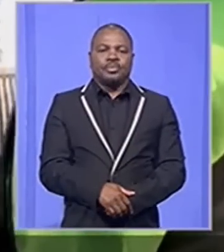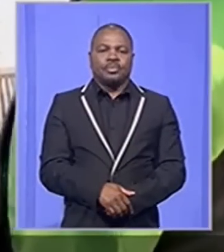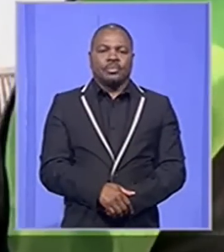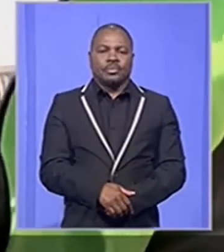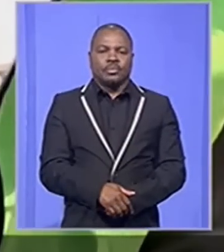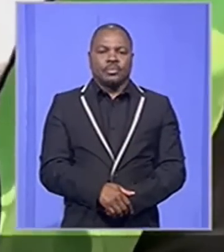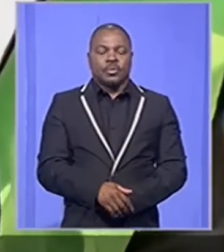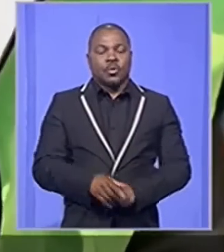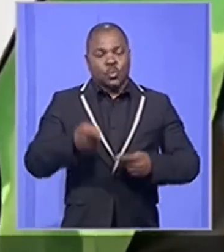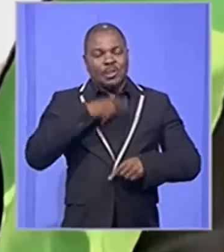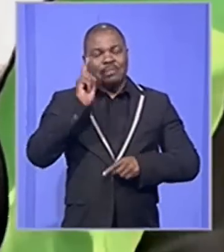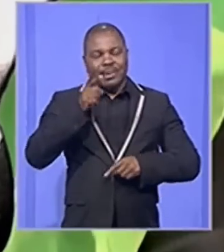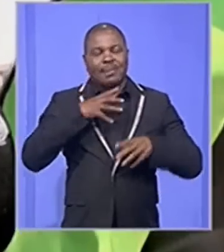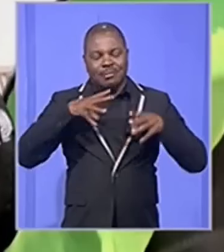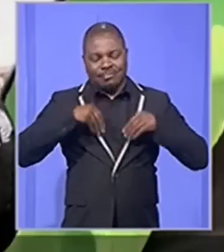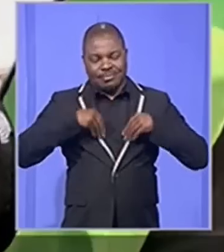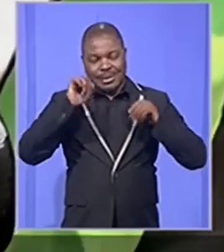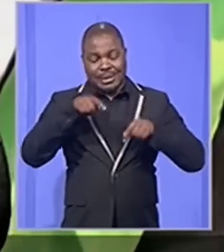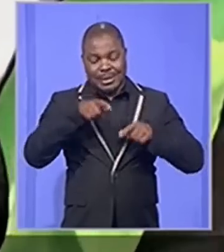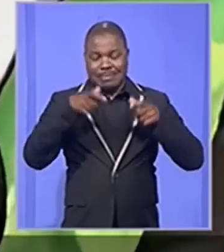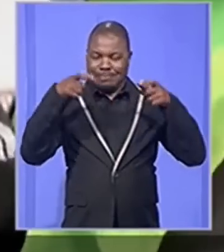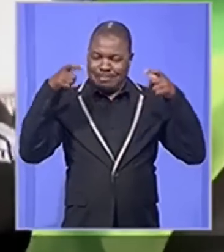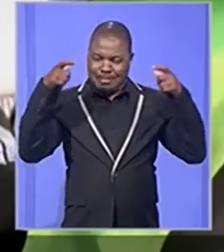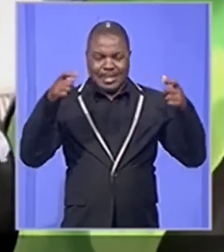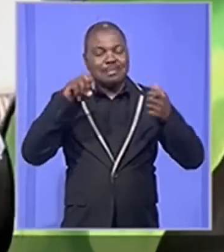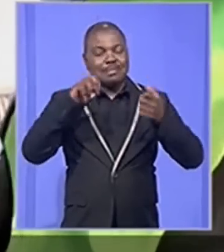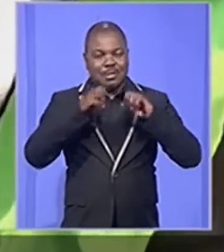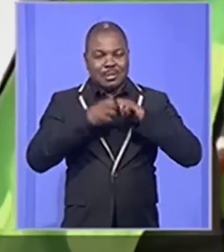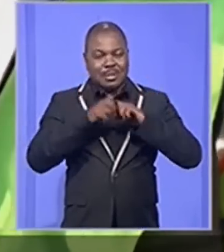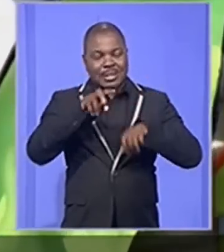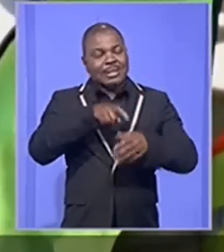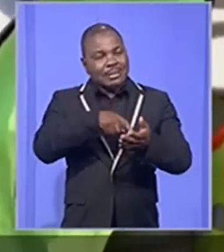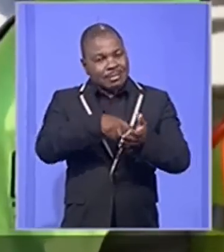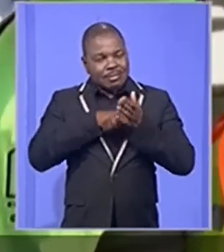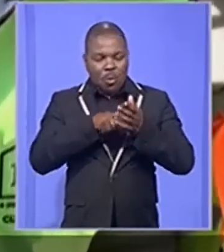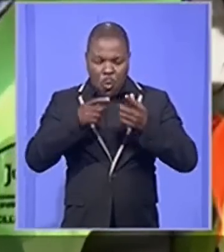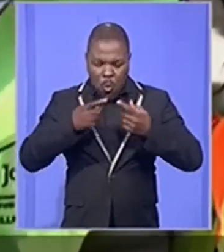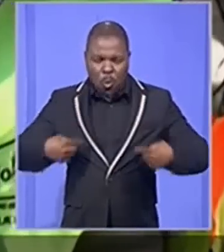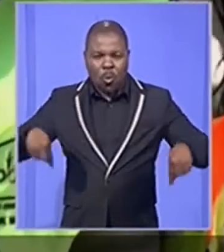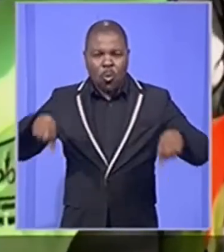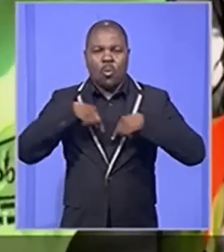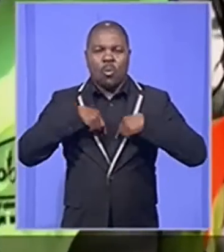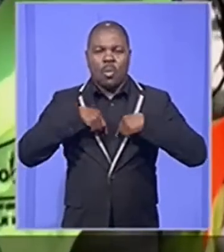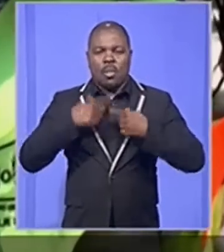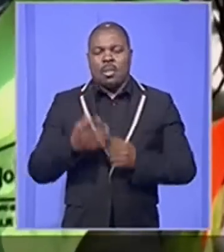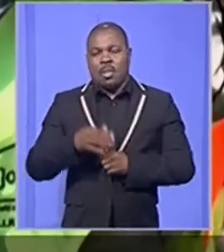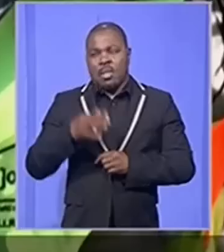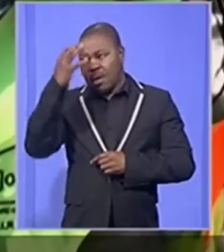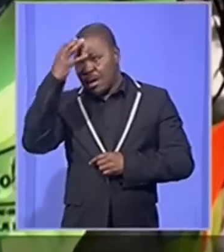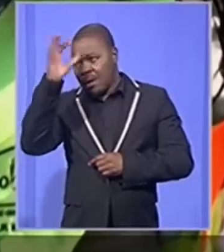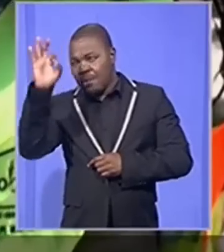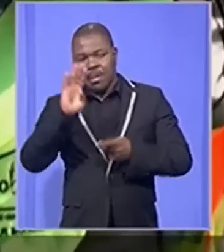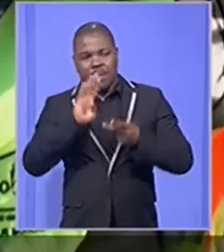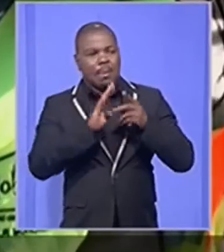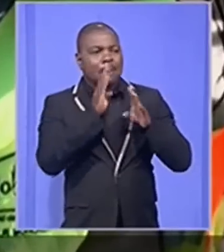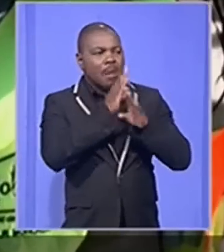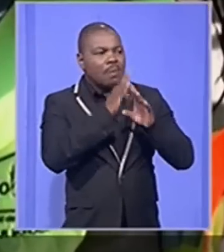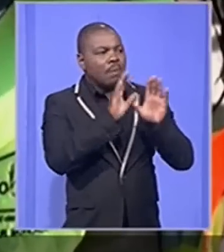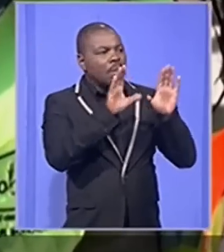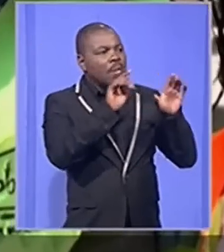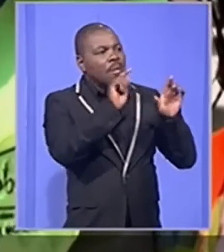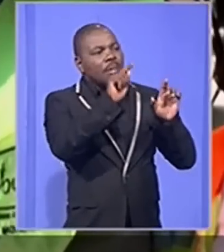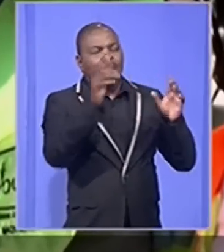We should admit that this is a bigger problem that requires all of us, both government and the private sector. And you'd know